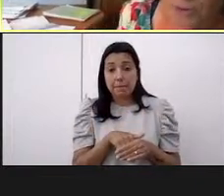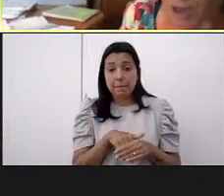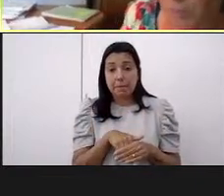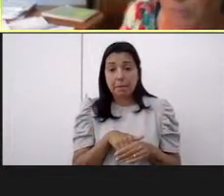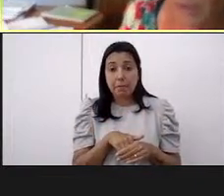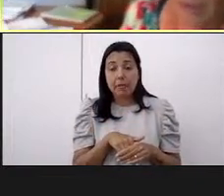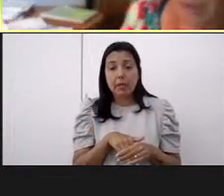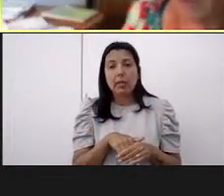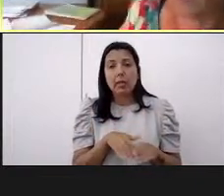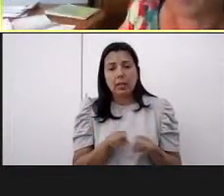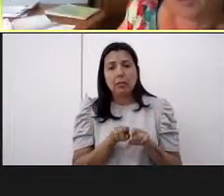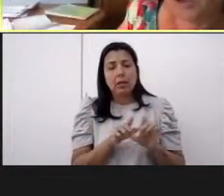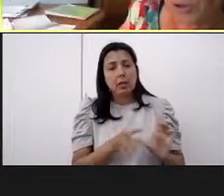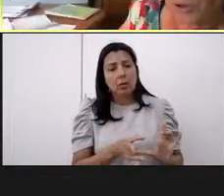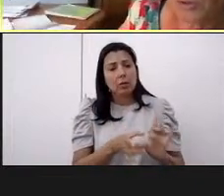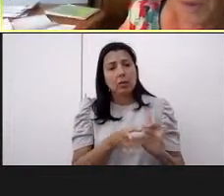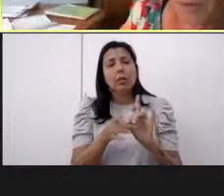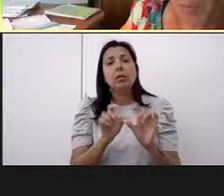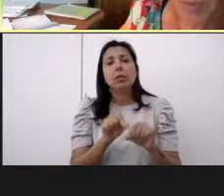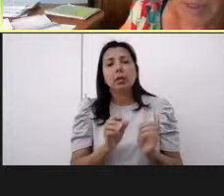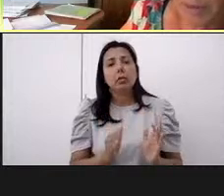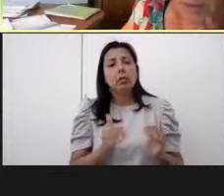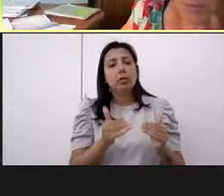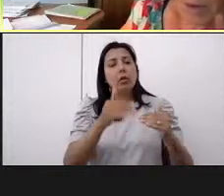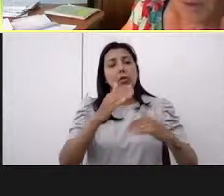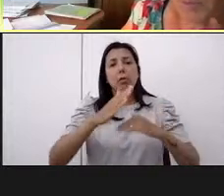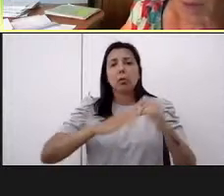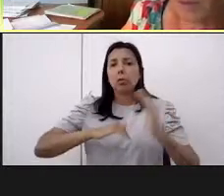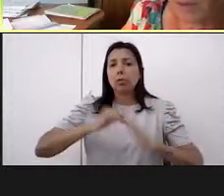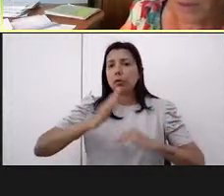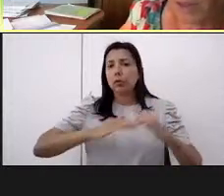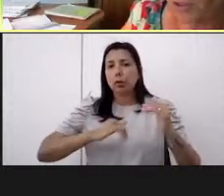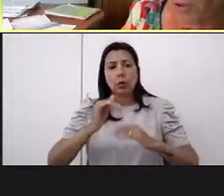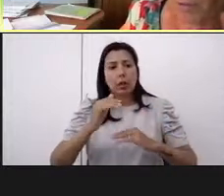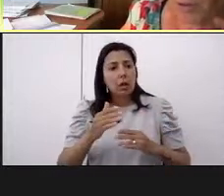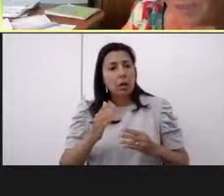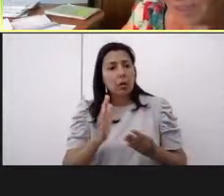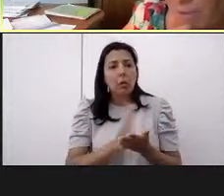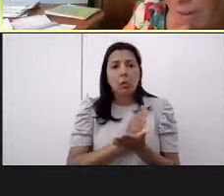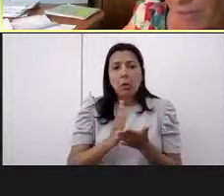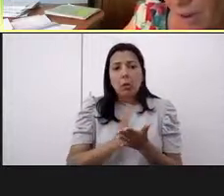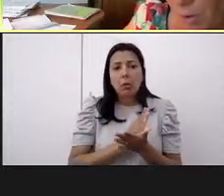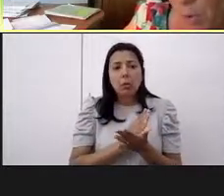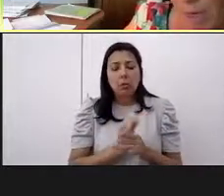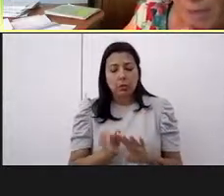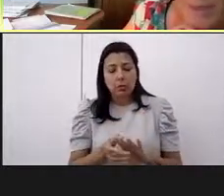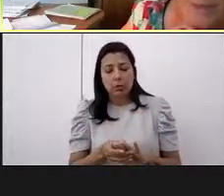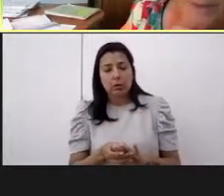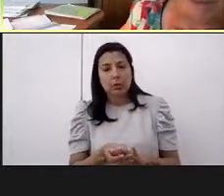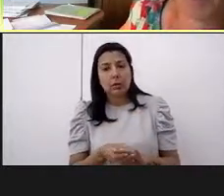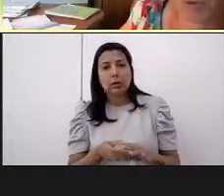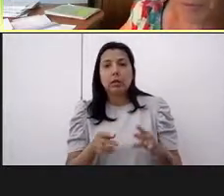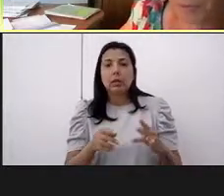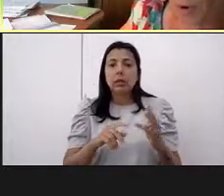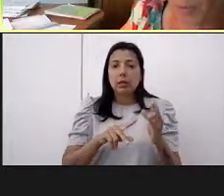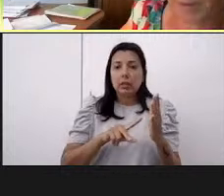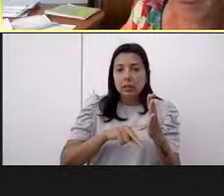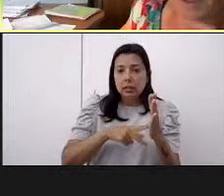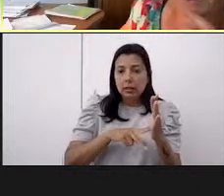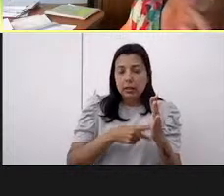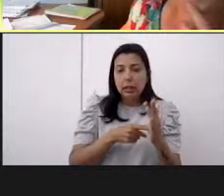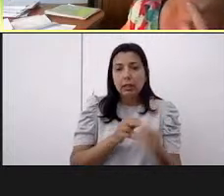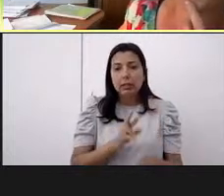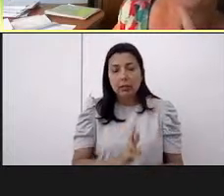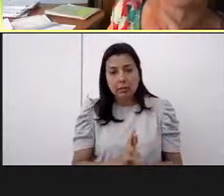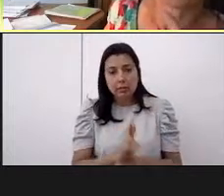with some unions being represented sometimes at the international level, but it's a very, very weak link in terms of formal